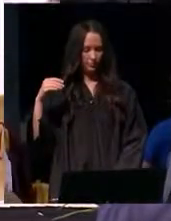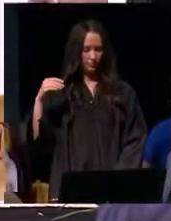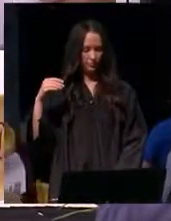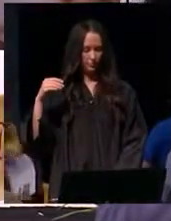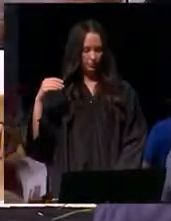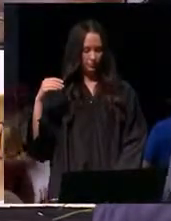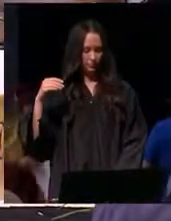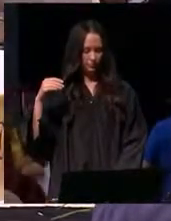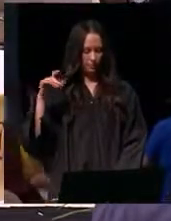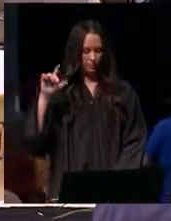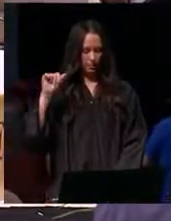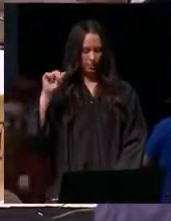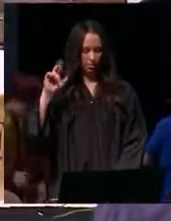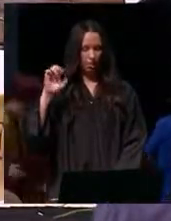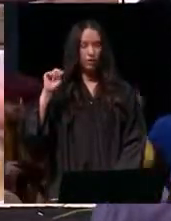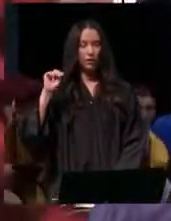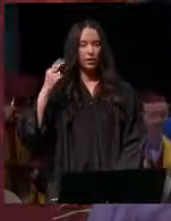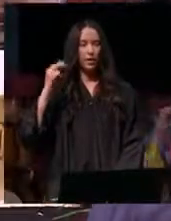Lauren Hansen.